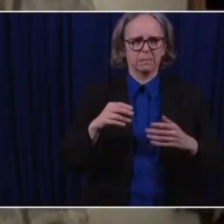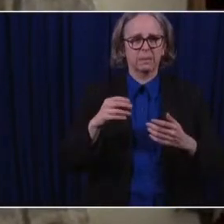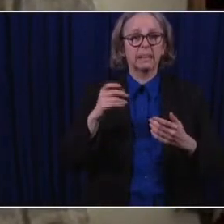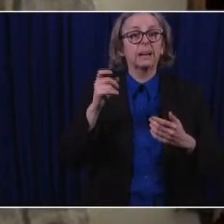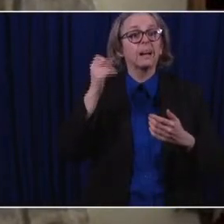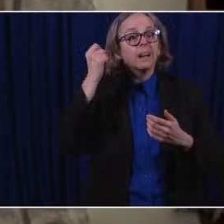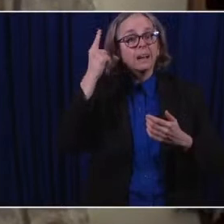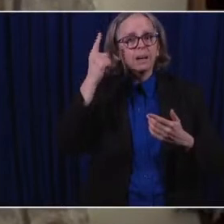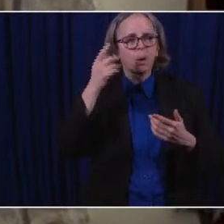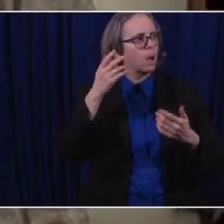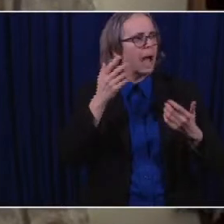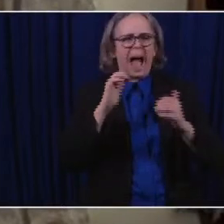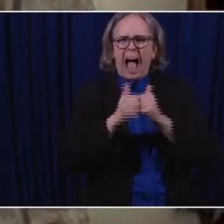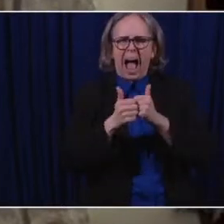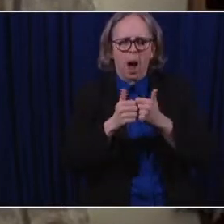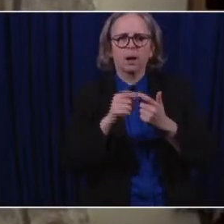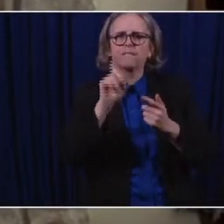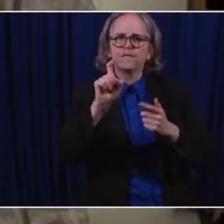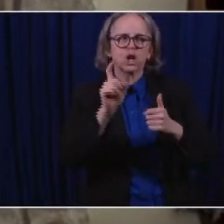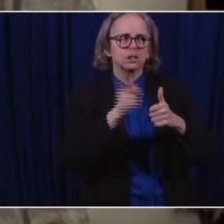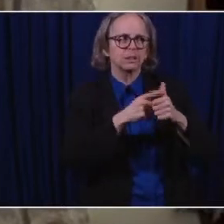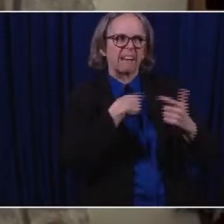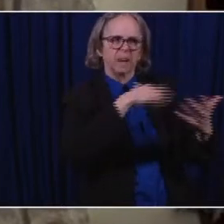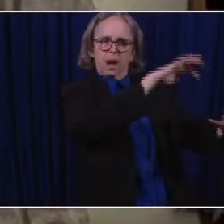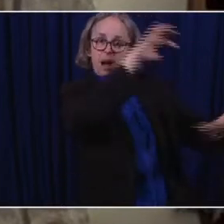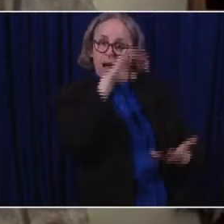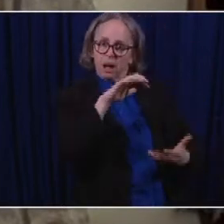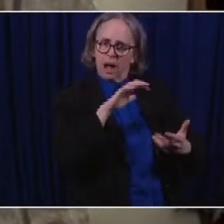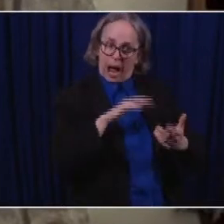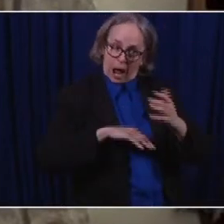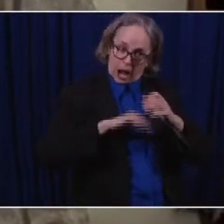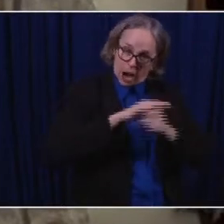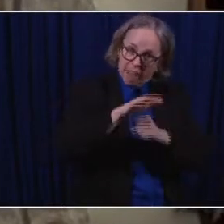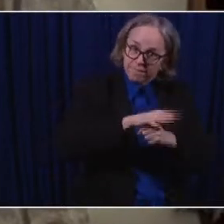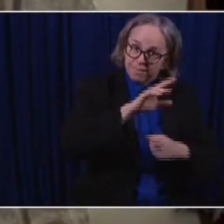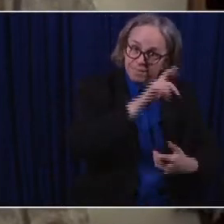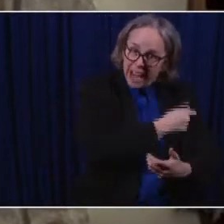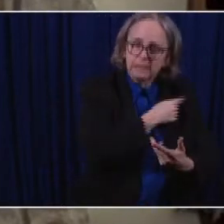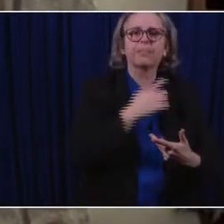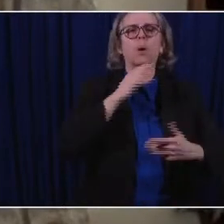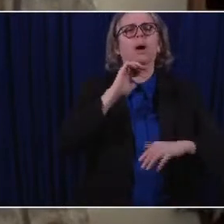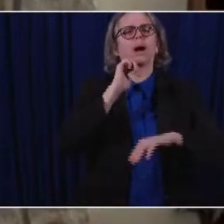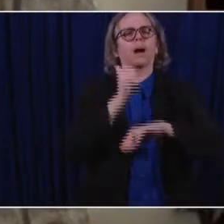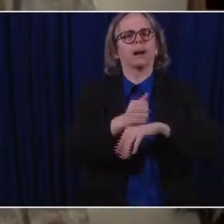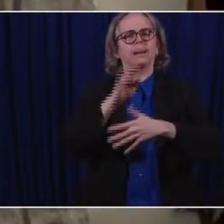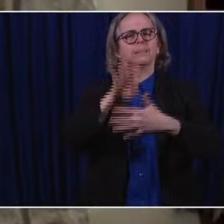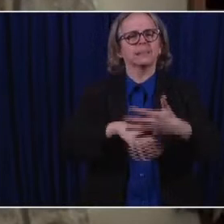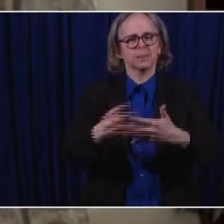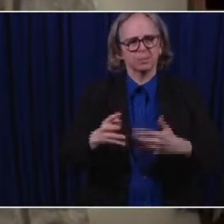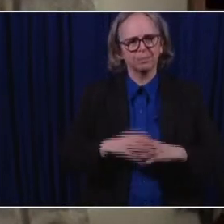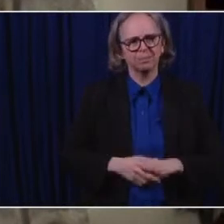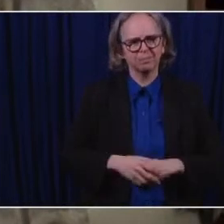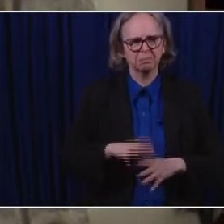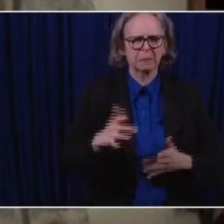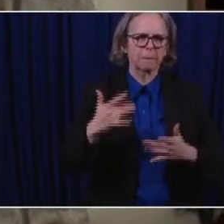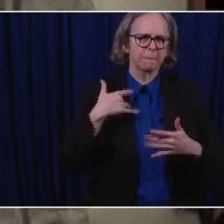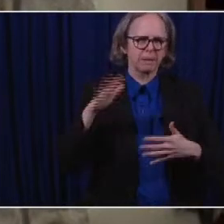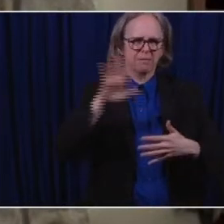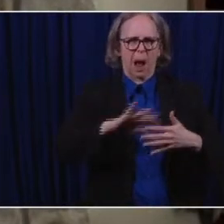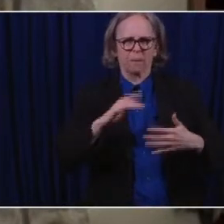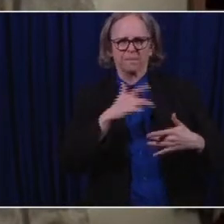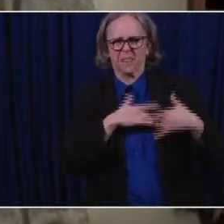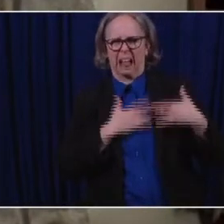are basically not enough vaccine. Valentine's Day or thereabout is the day we hope to start